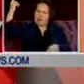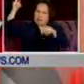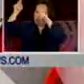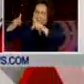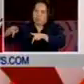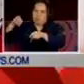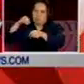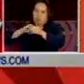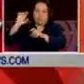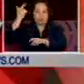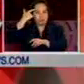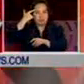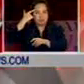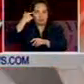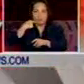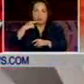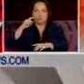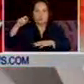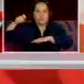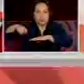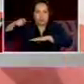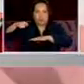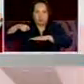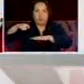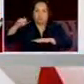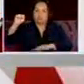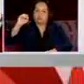Chief Justice of the Supreme Court of the Philippines.